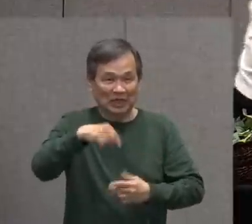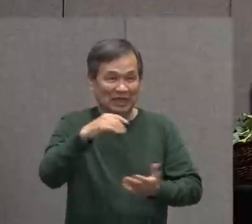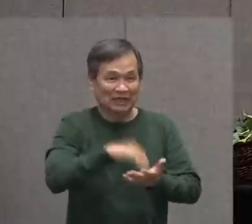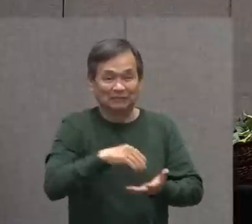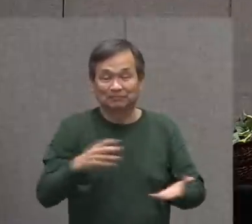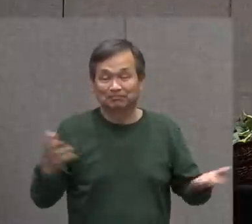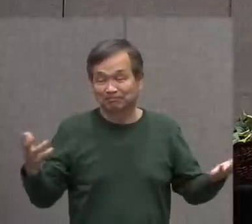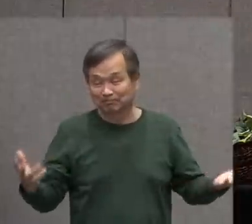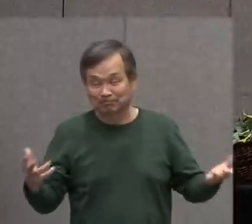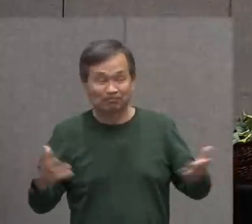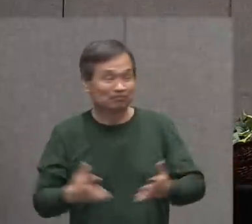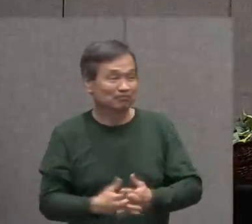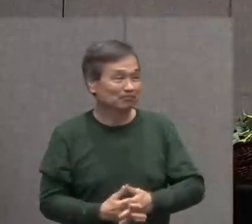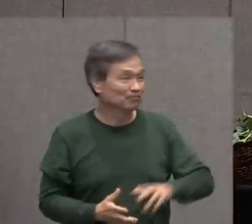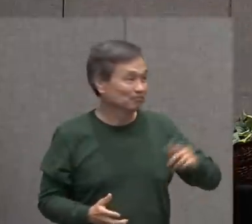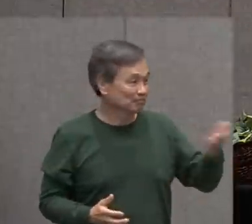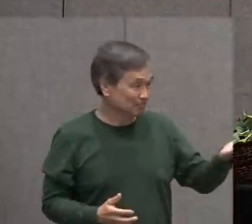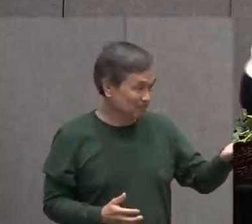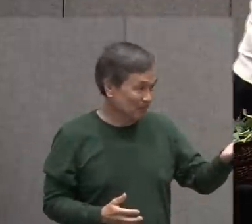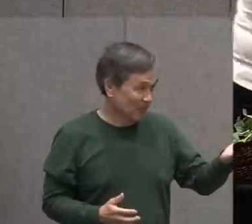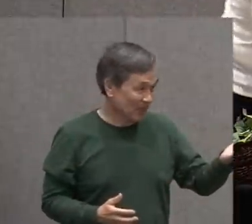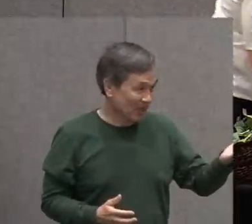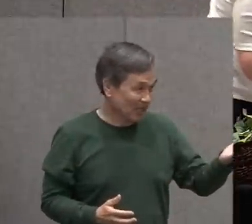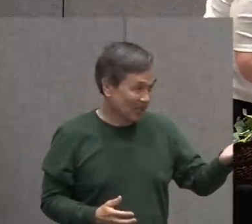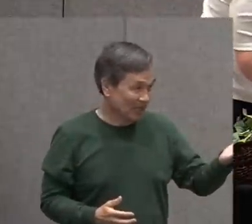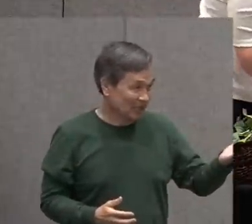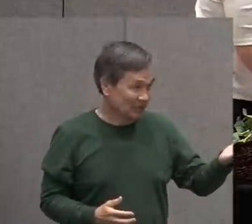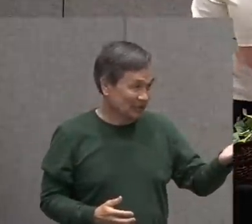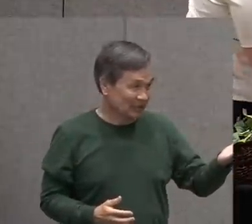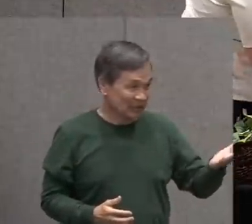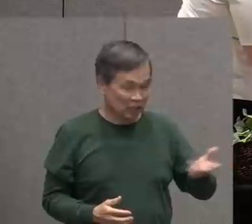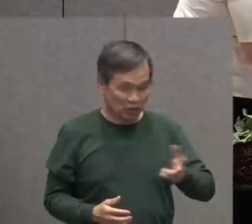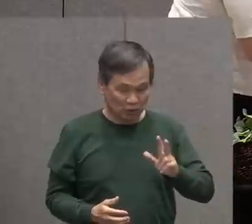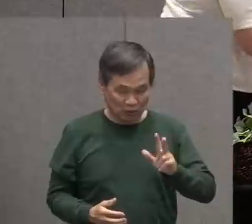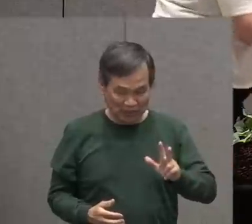All right, let me do mine. I have a